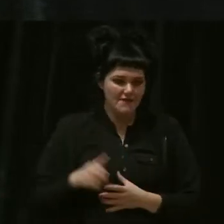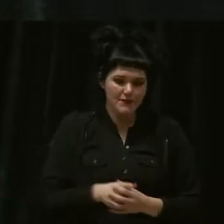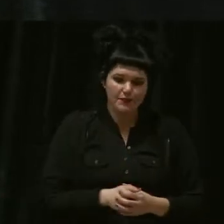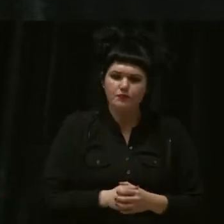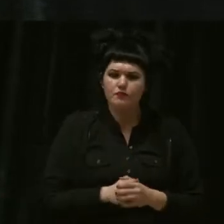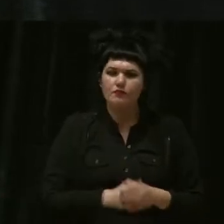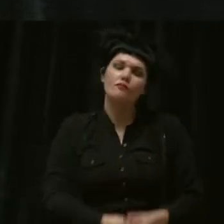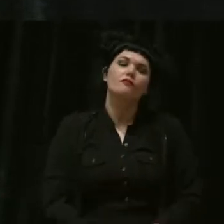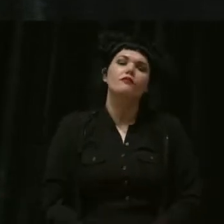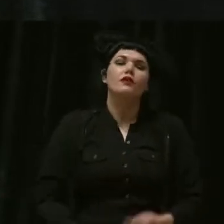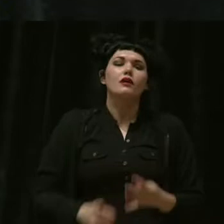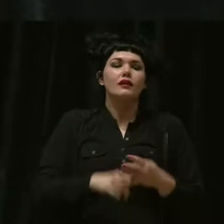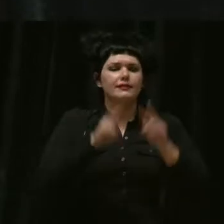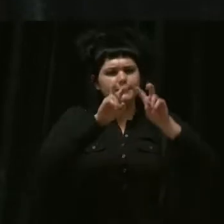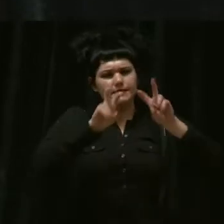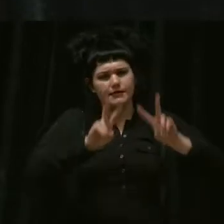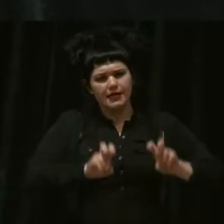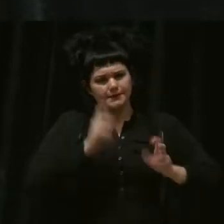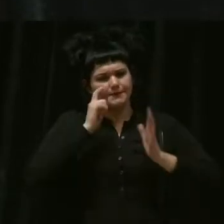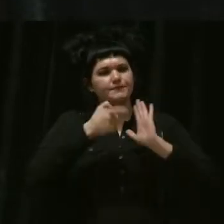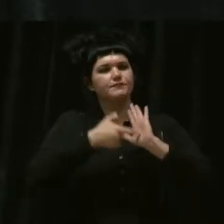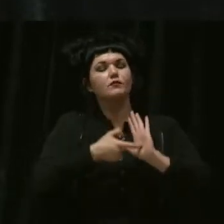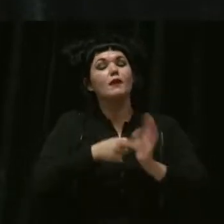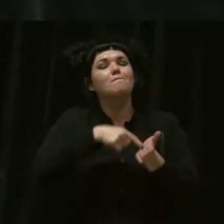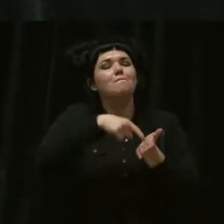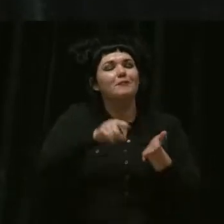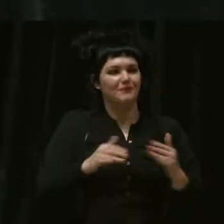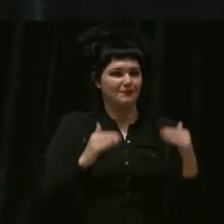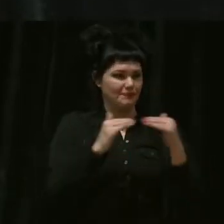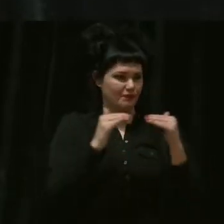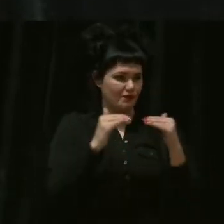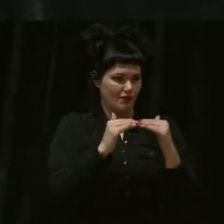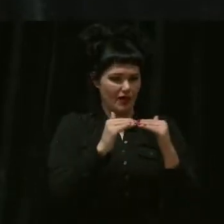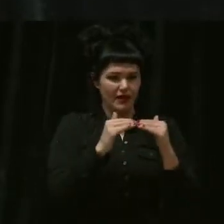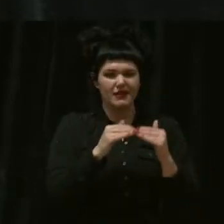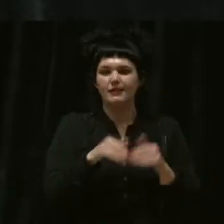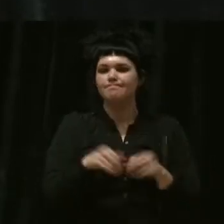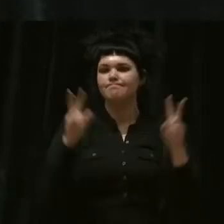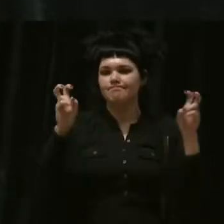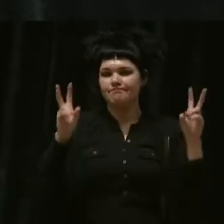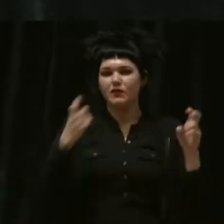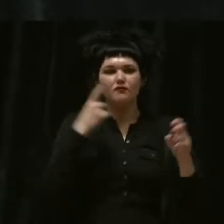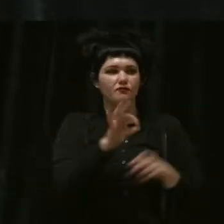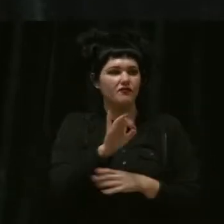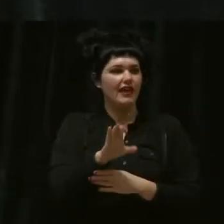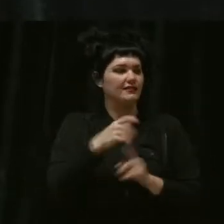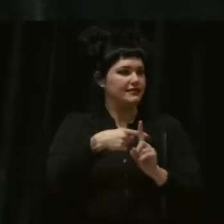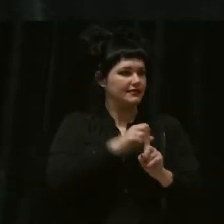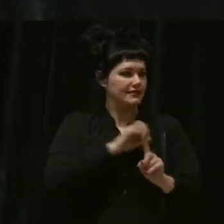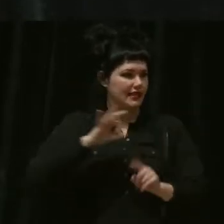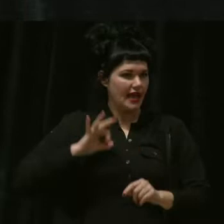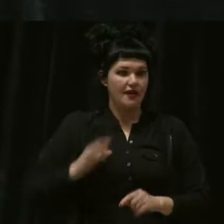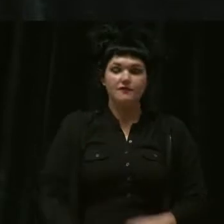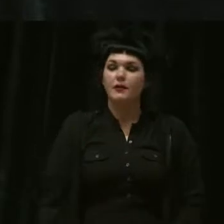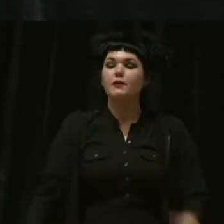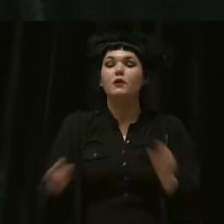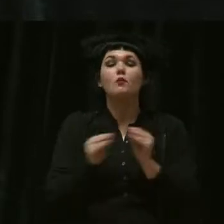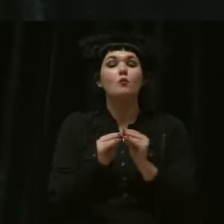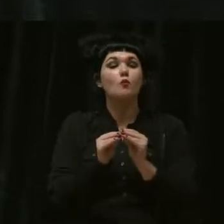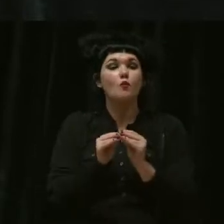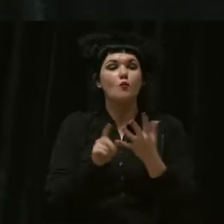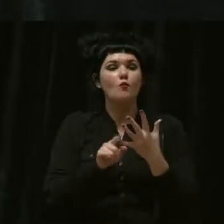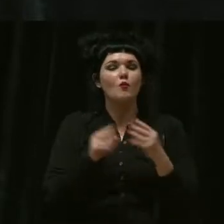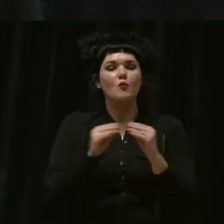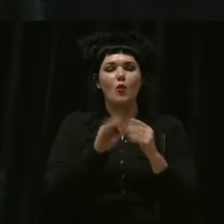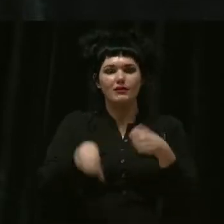assess and address possible identity-based pay equity issues for faculty and staff, and more support